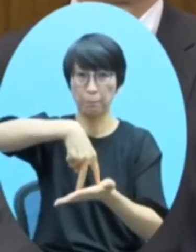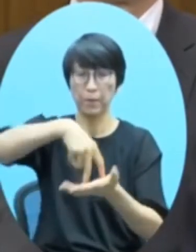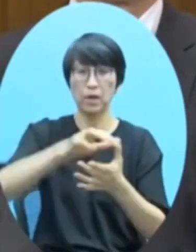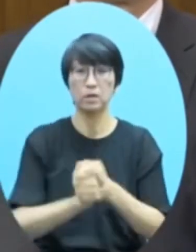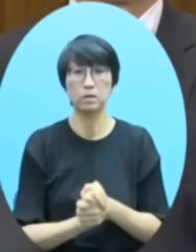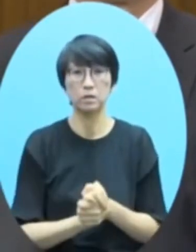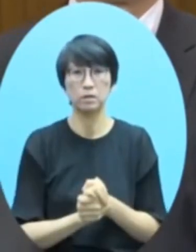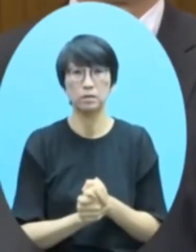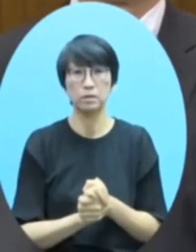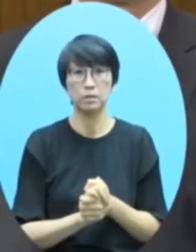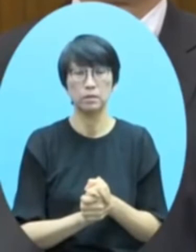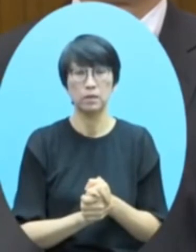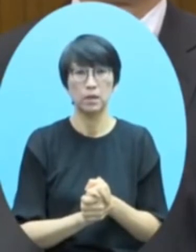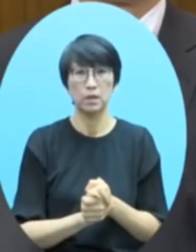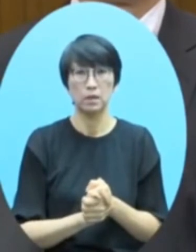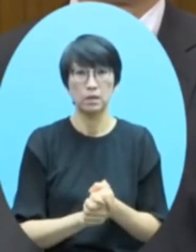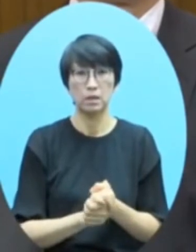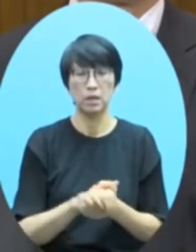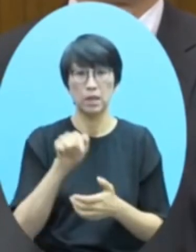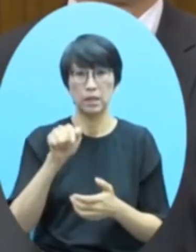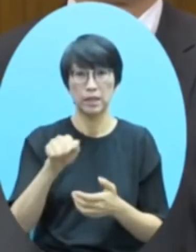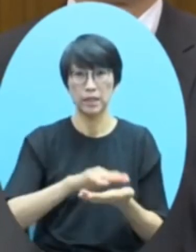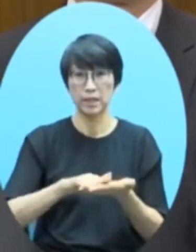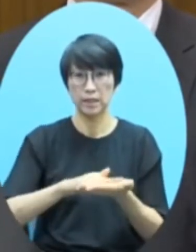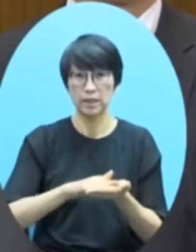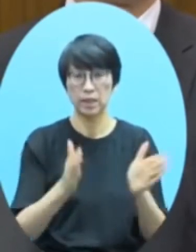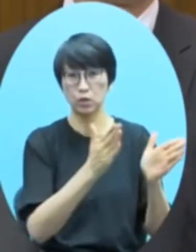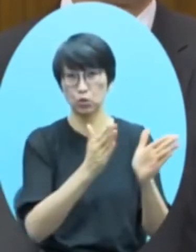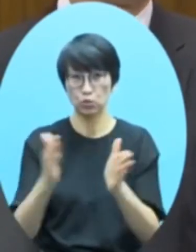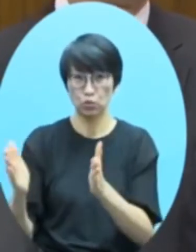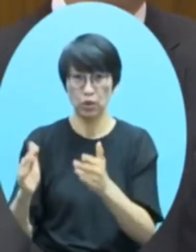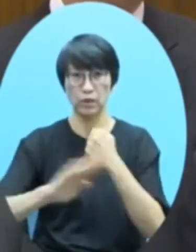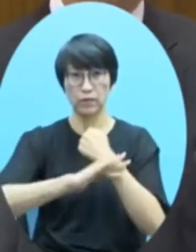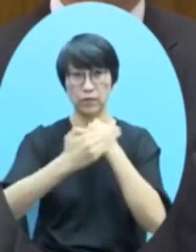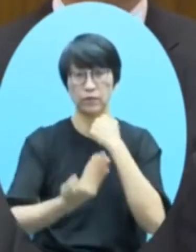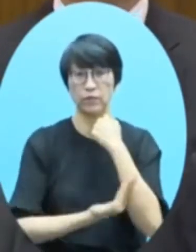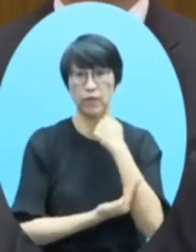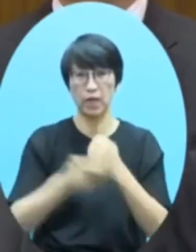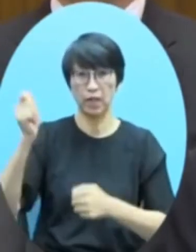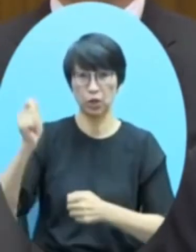to arbitrate and decide on these cases.